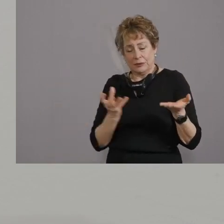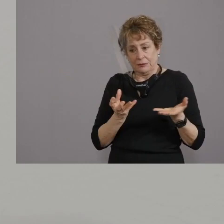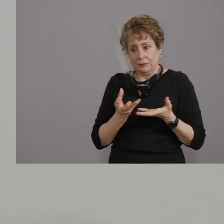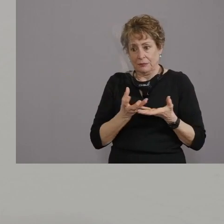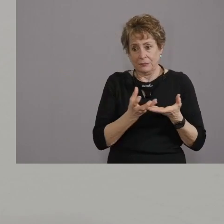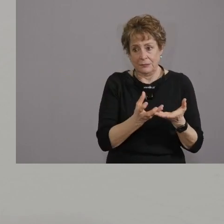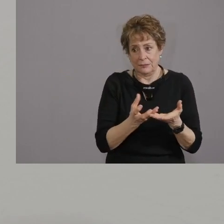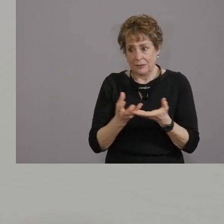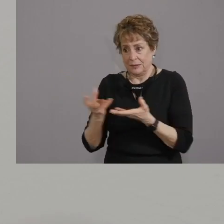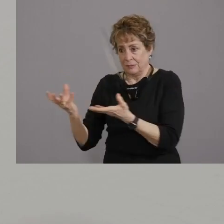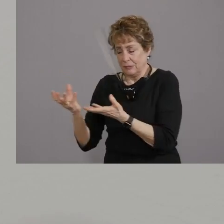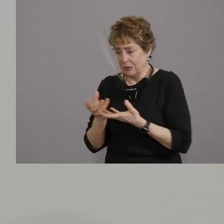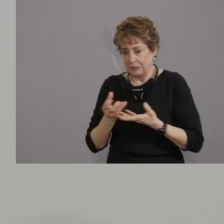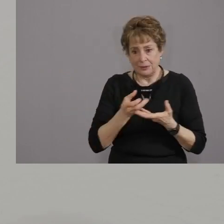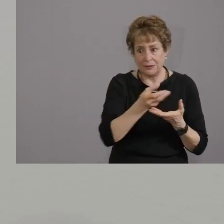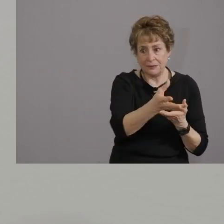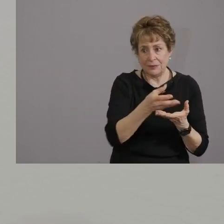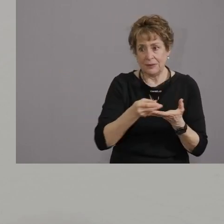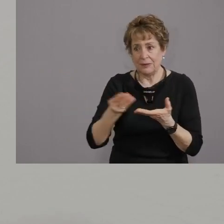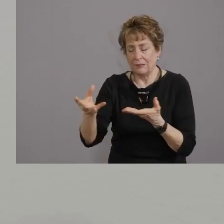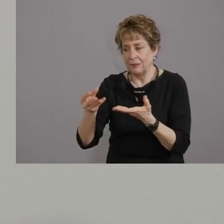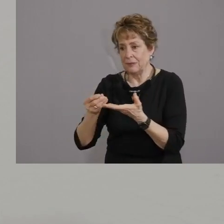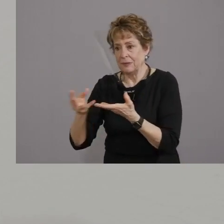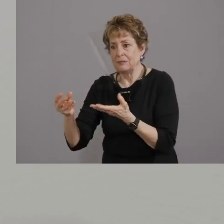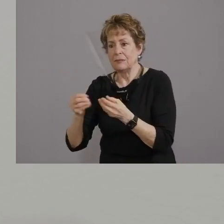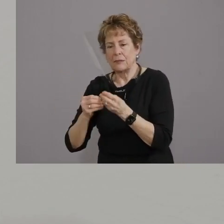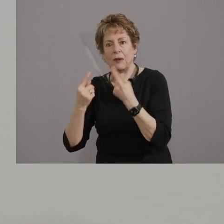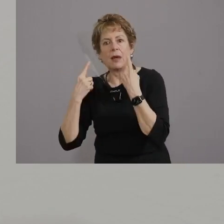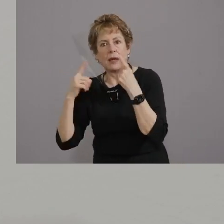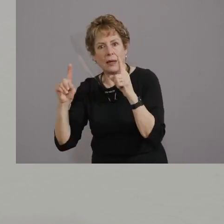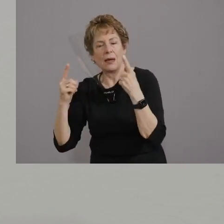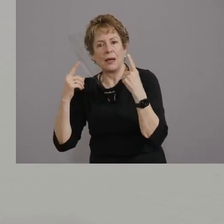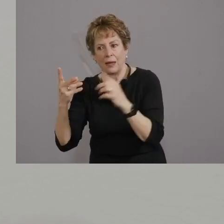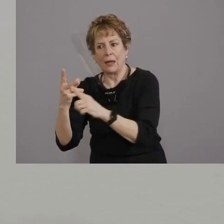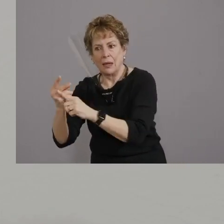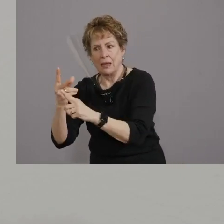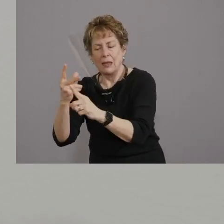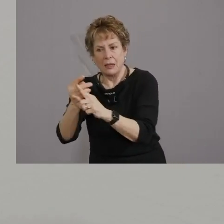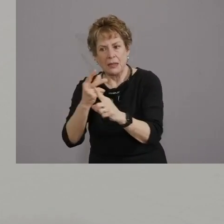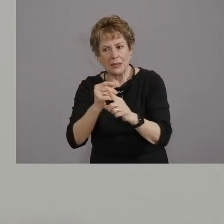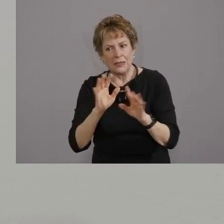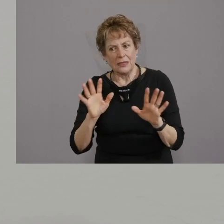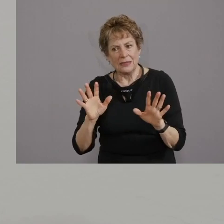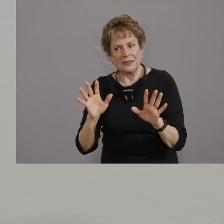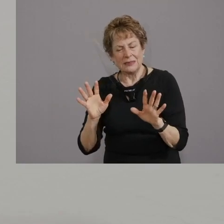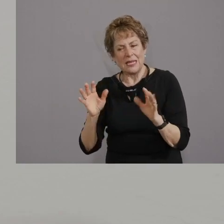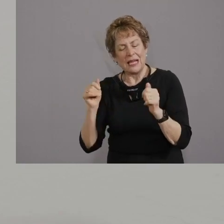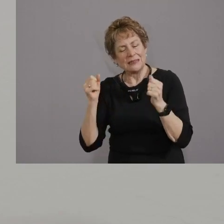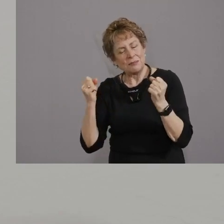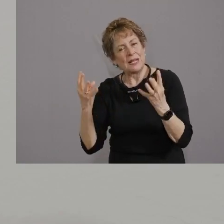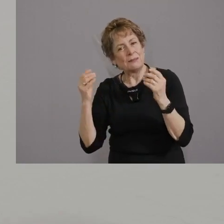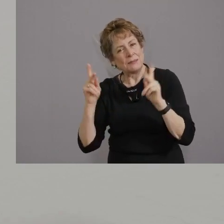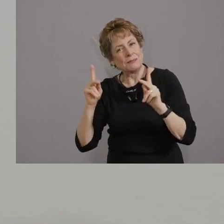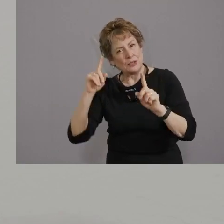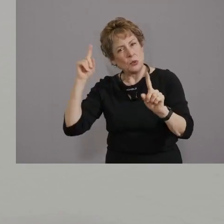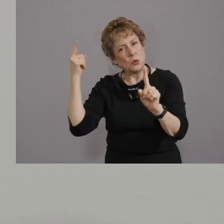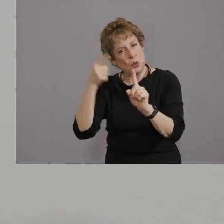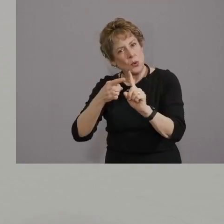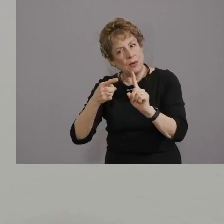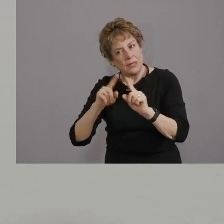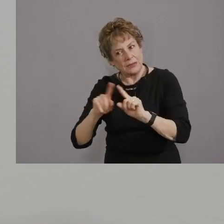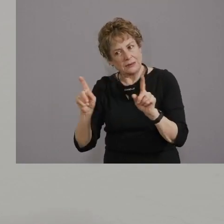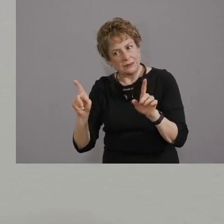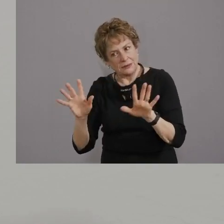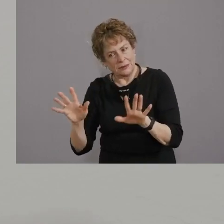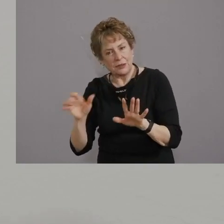so that we can make sure that as many Arizonans are getting vaccinated as possible, and that vaccine is not just sitting in